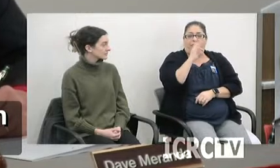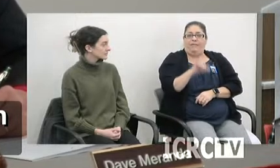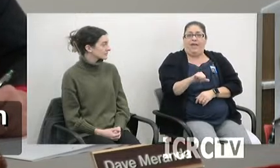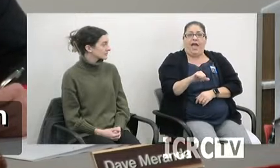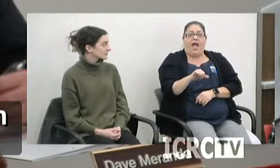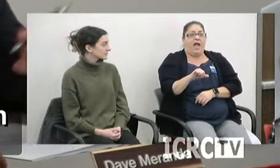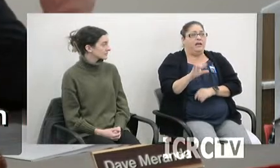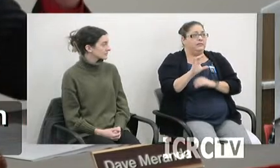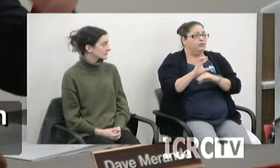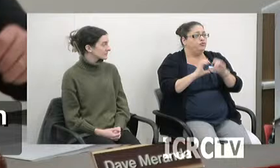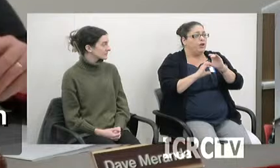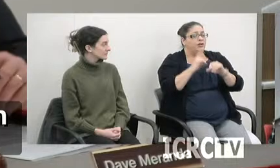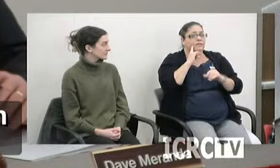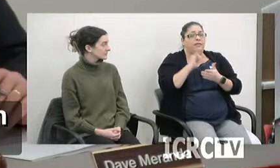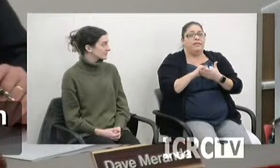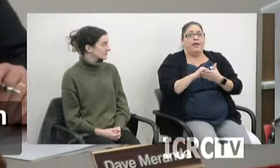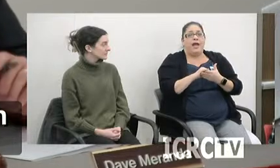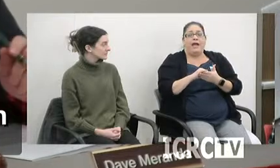construction of the